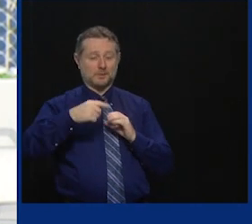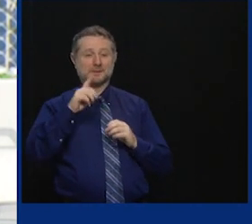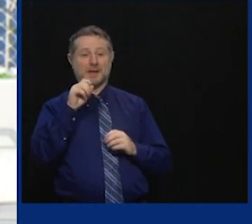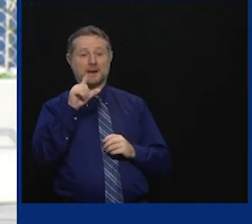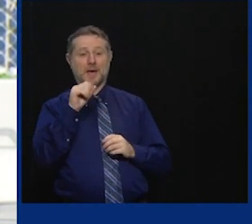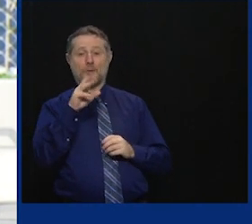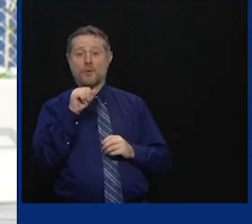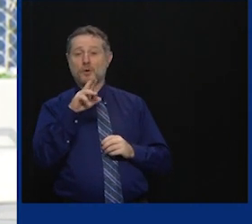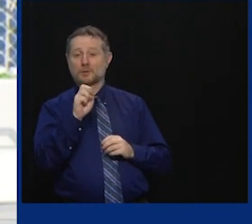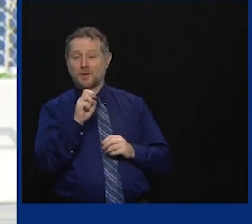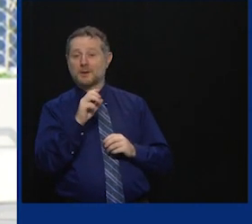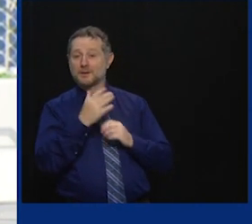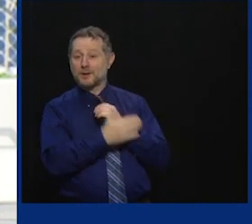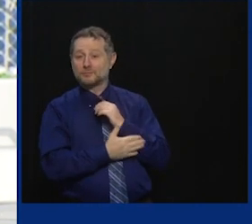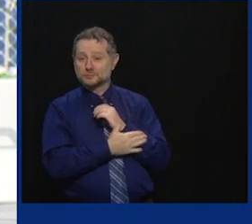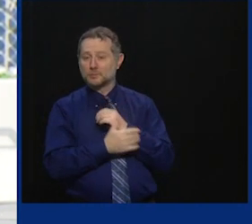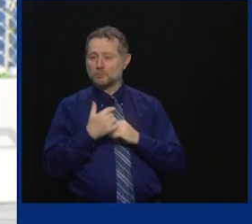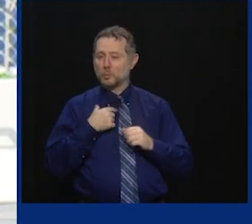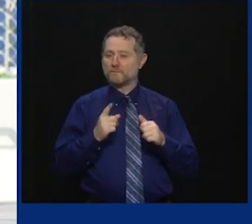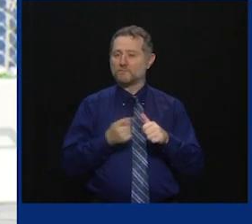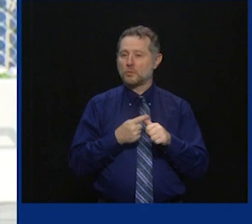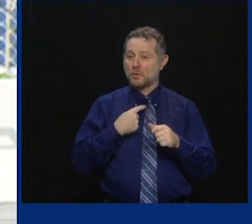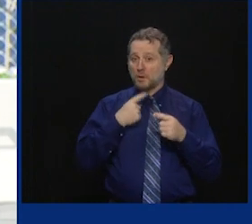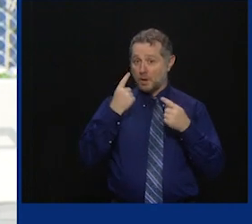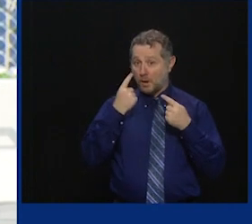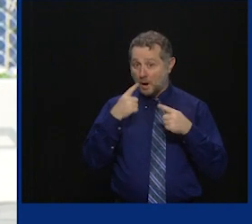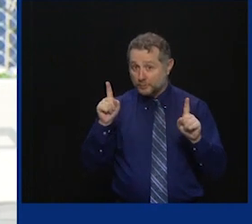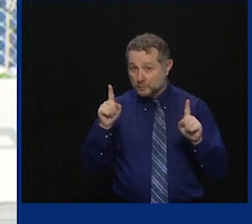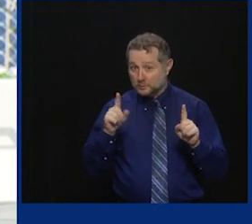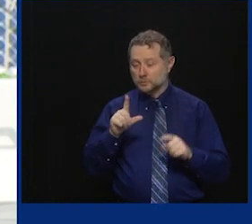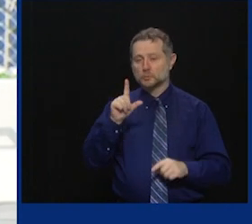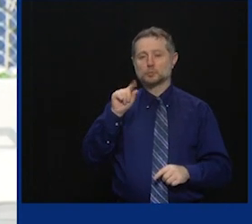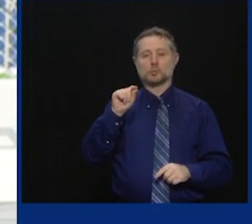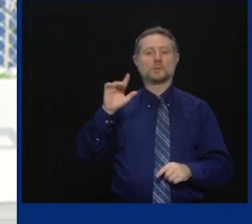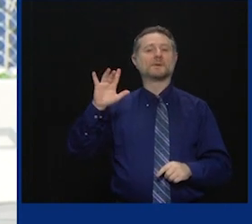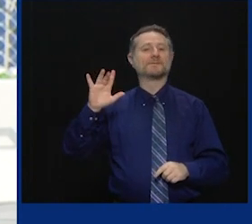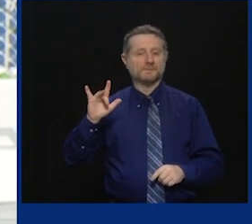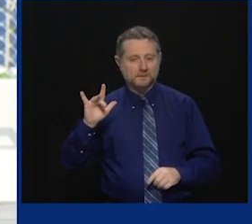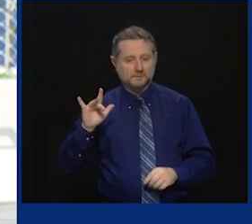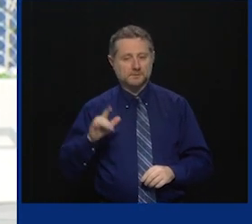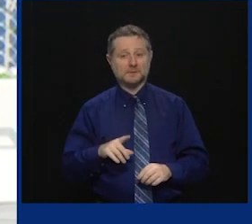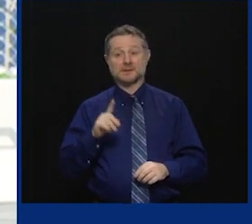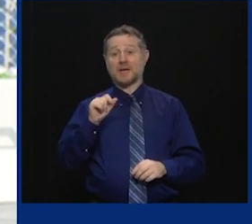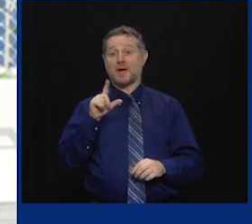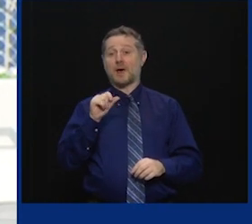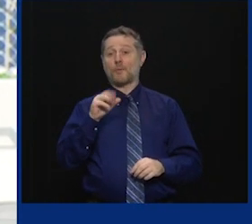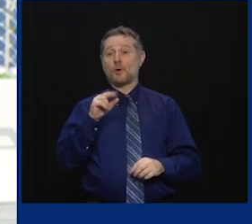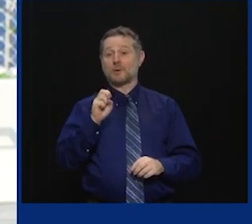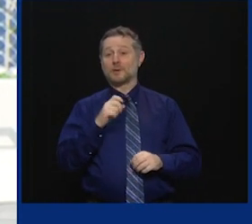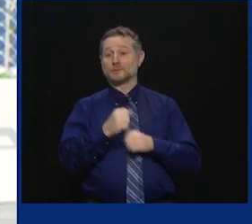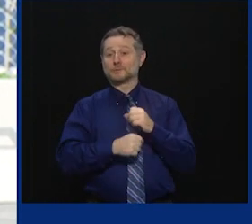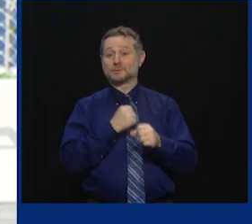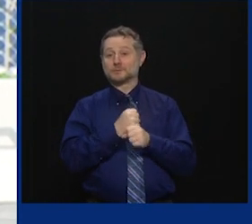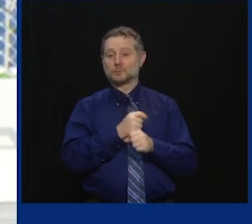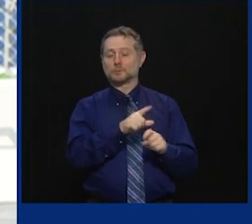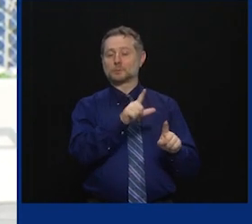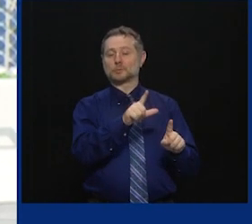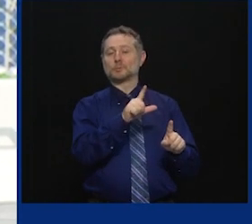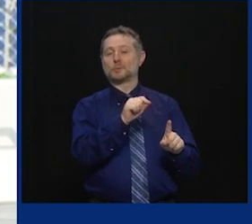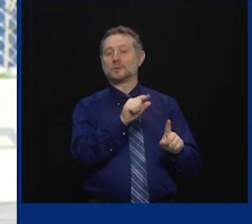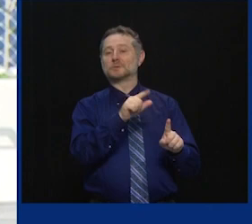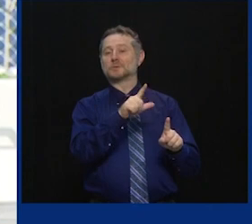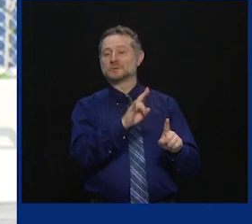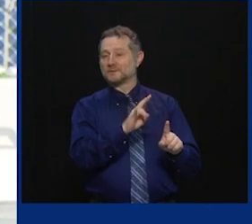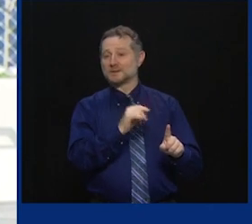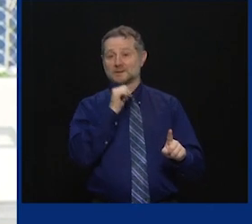by 2025, and the Delaware County one by 2027. So this is not that far off into the future, but if you want to address